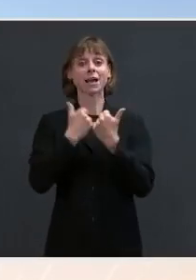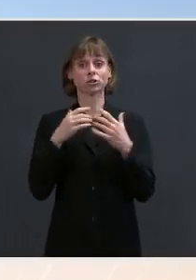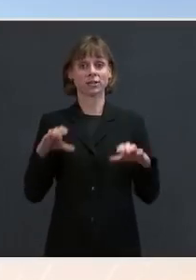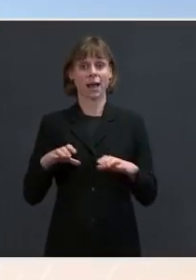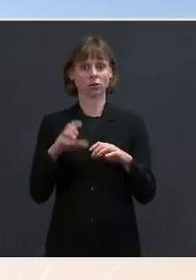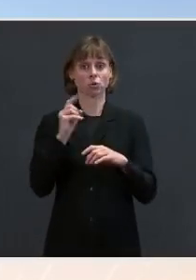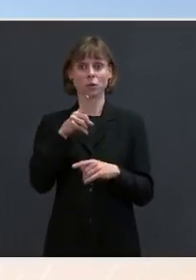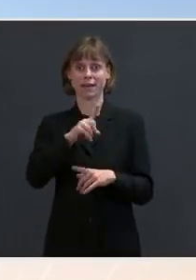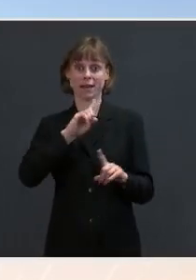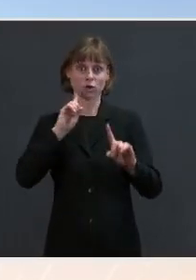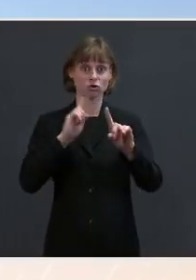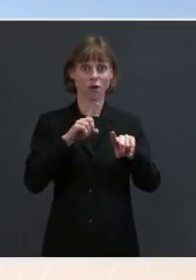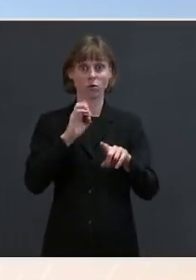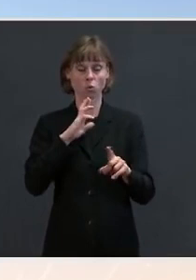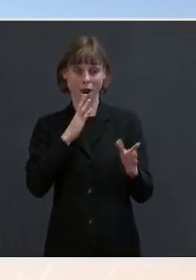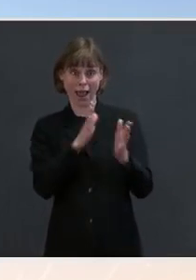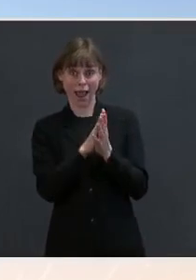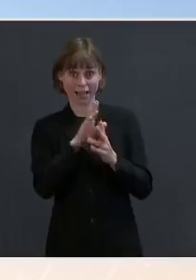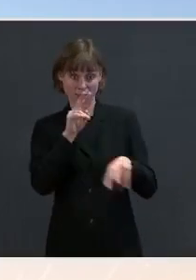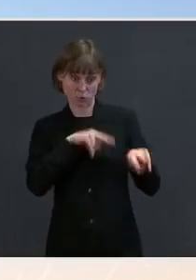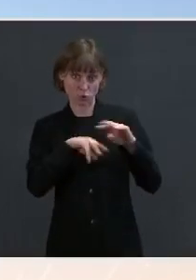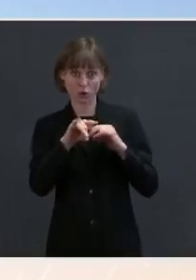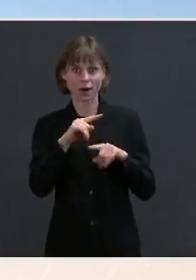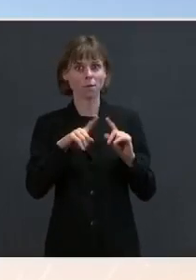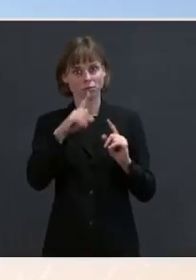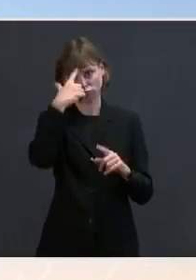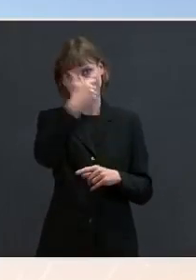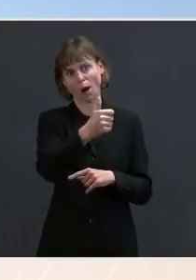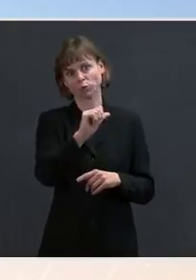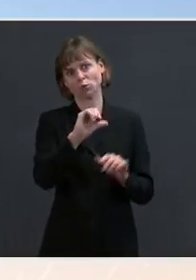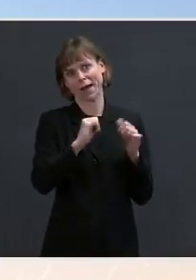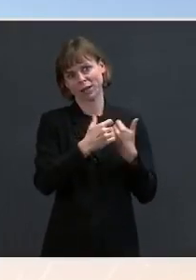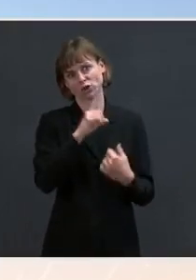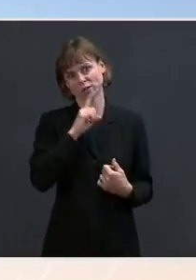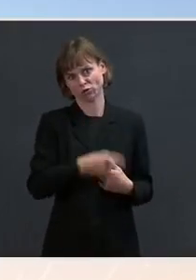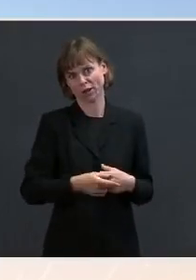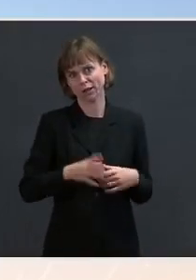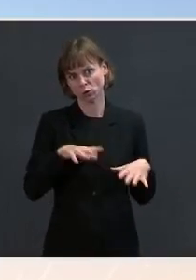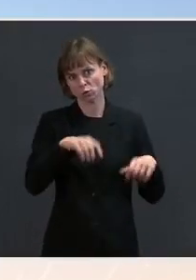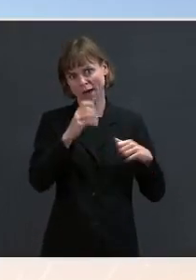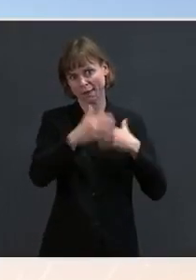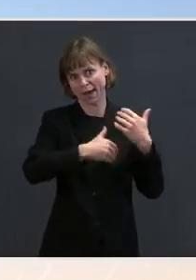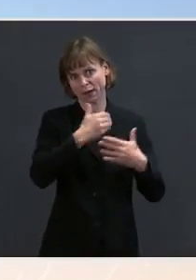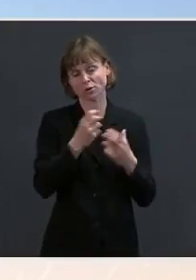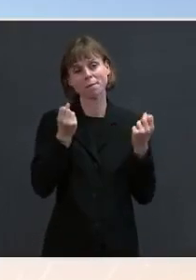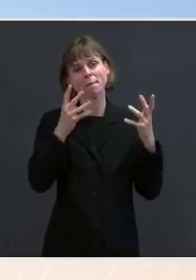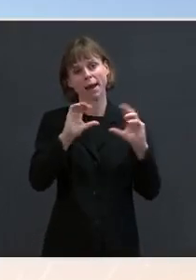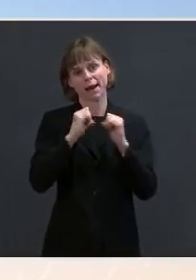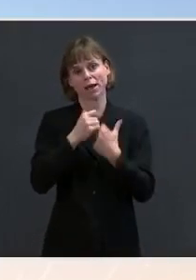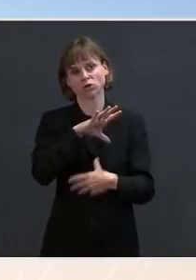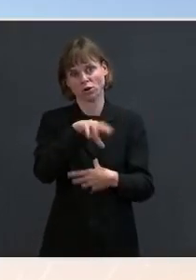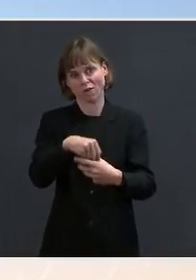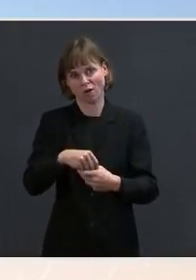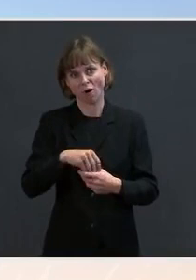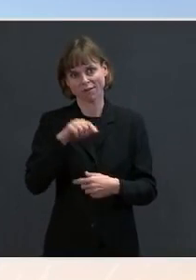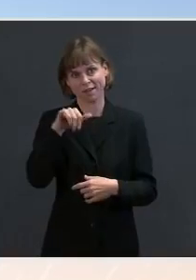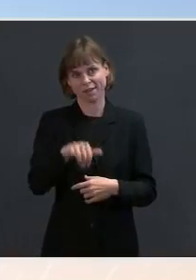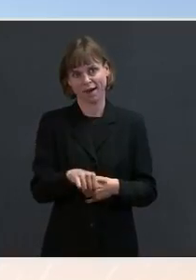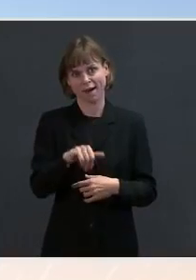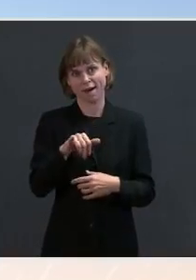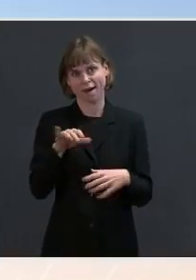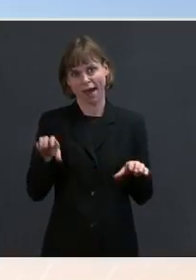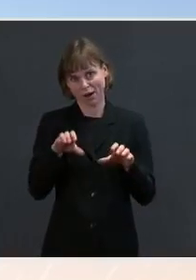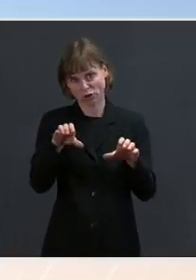direct it or ask for them to look at it, but it is really up to agencies to take those actions. Multiple agencies are involved in this particular